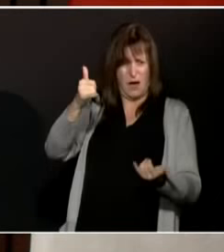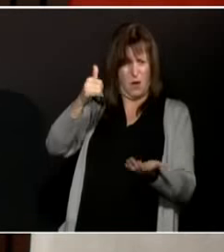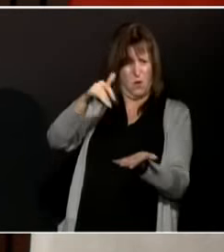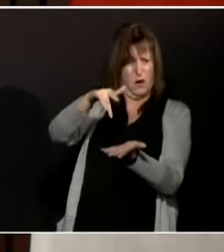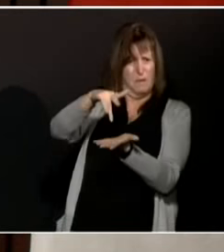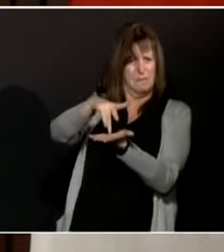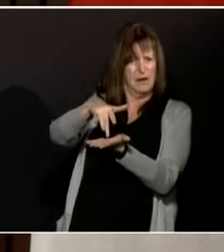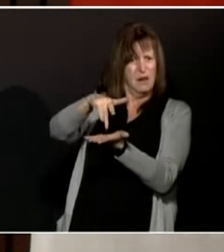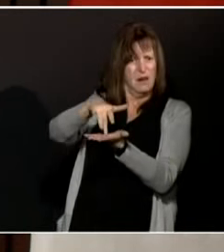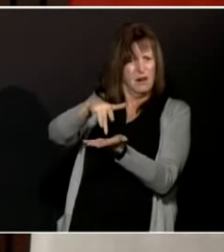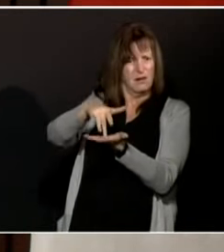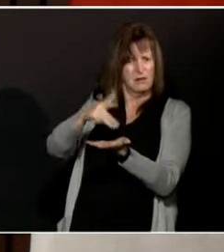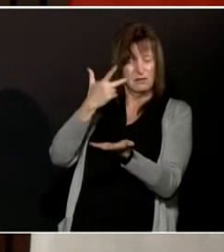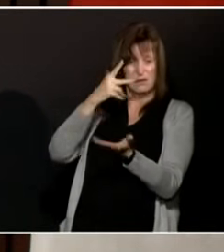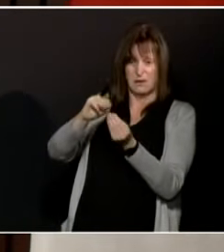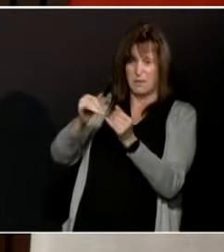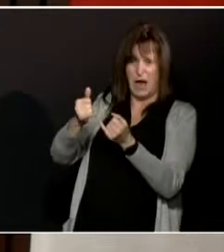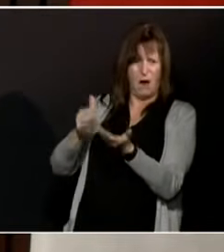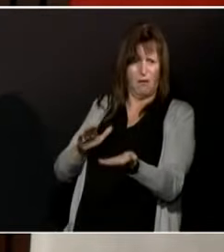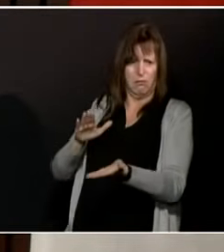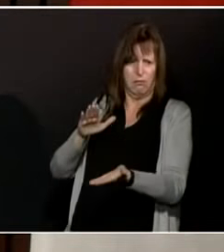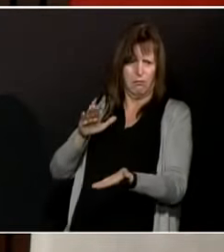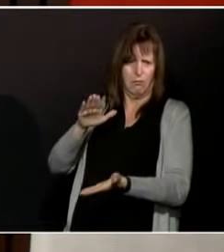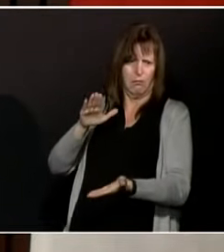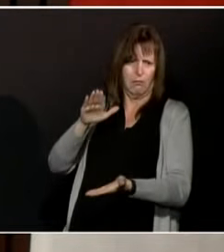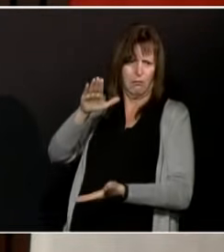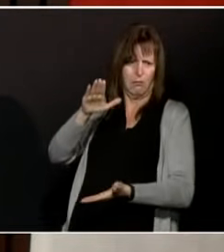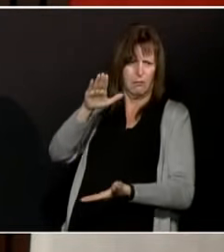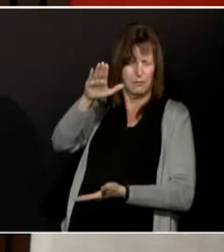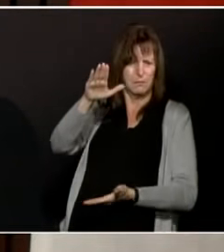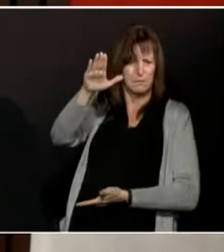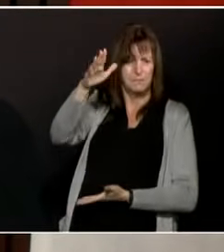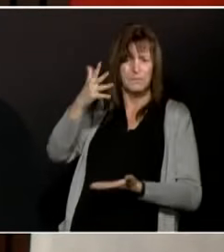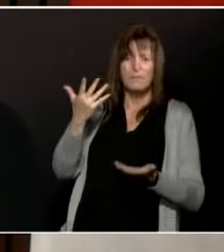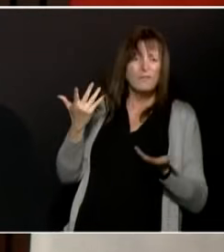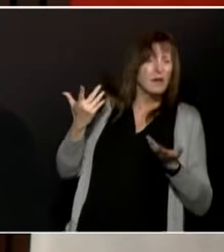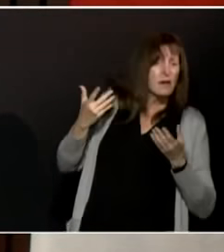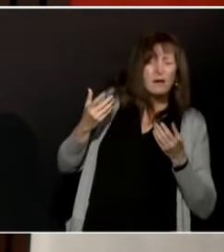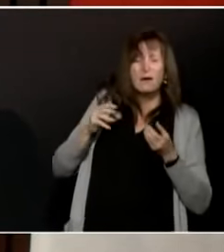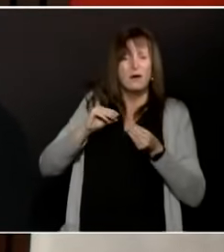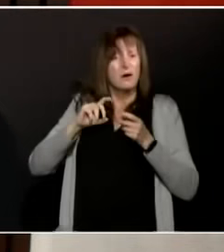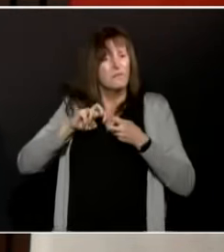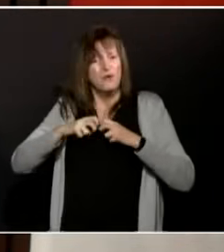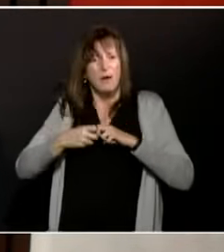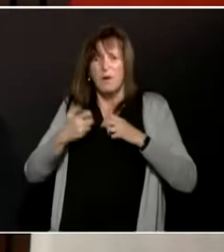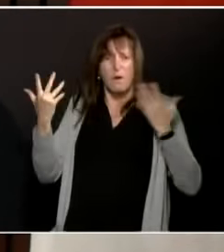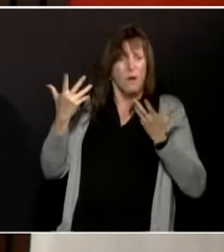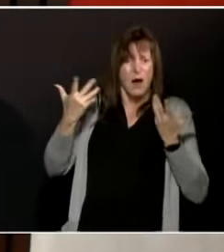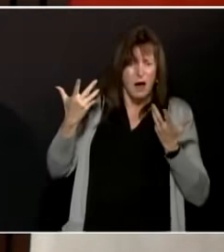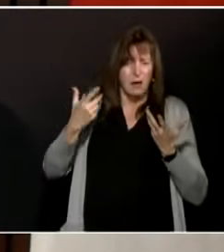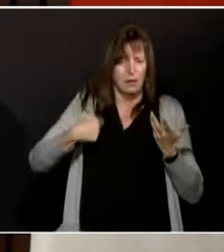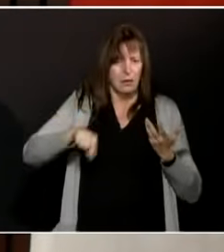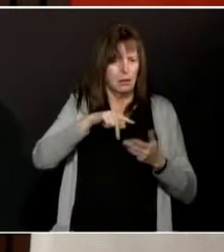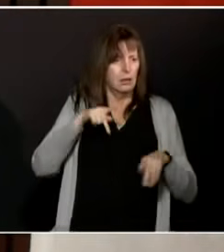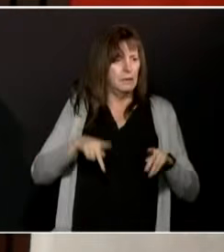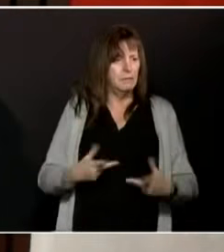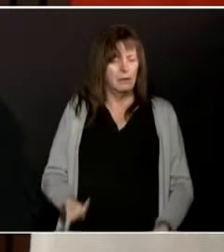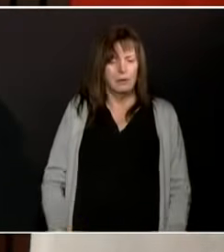biggest problem we now face may be that we're just too tired to notice. So I'm begging you as part of the team to